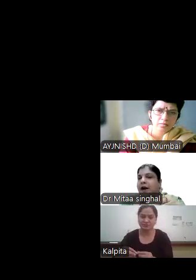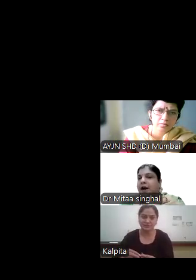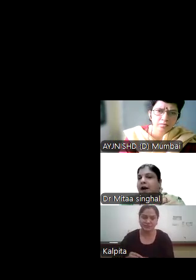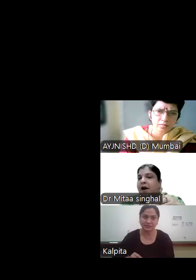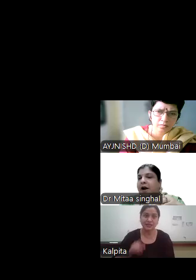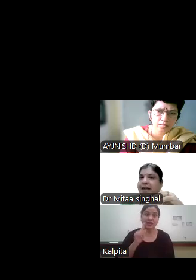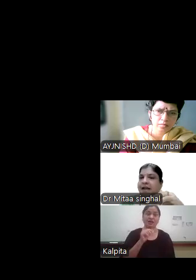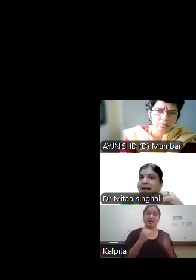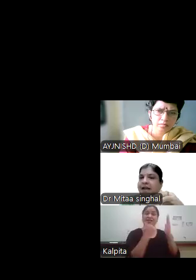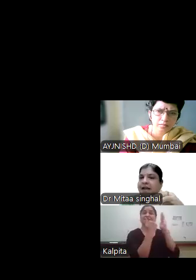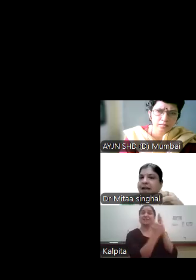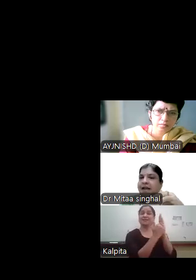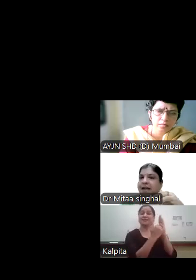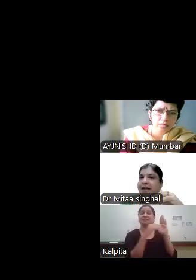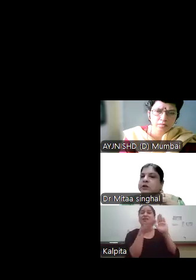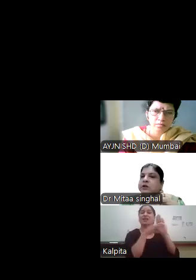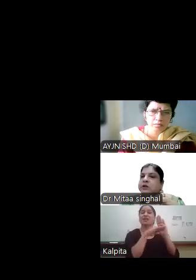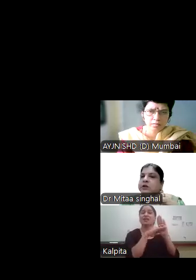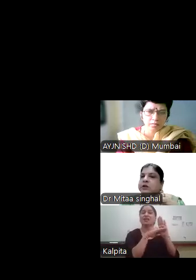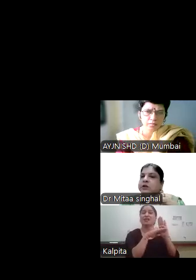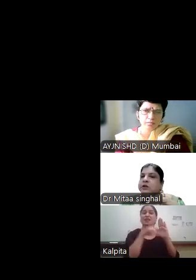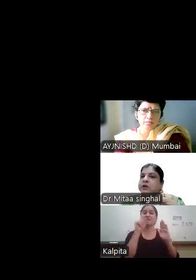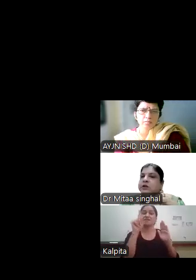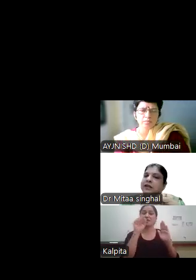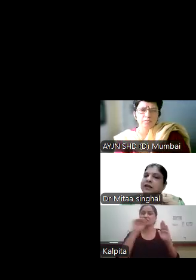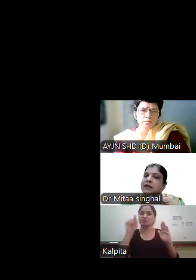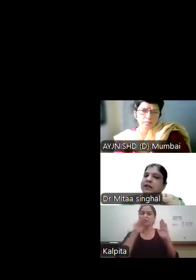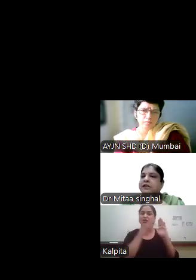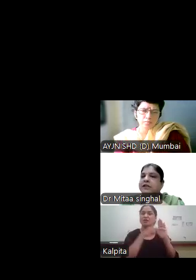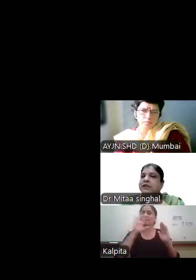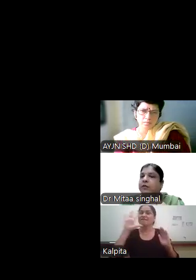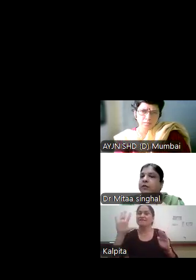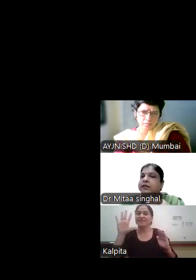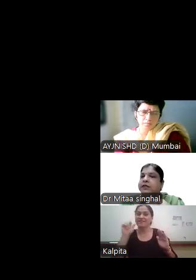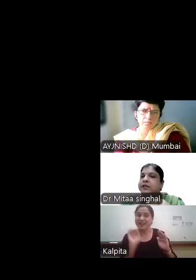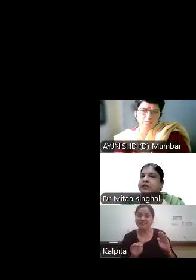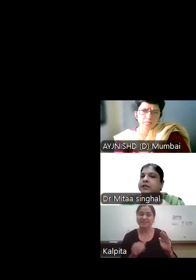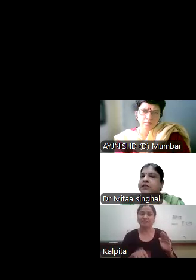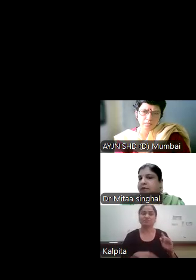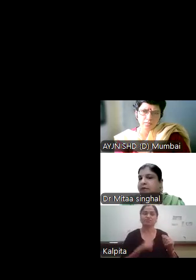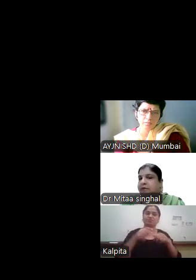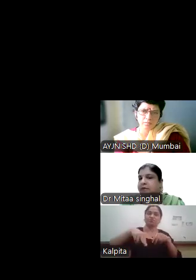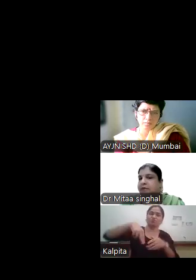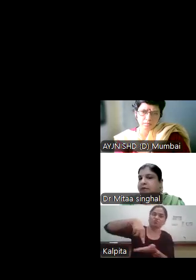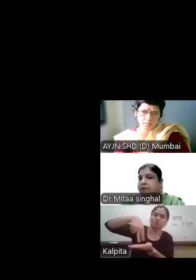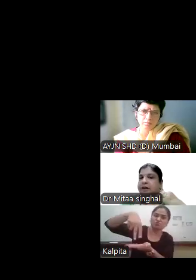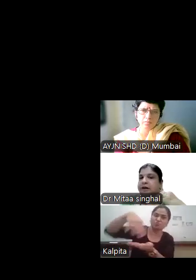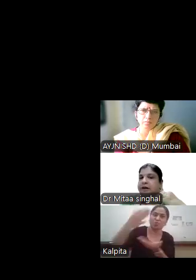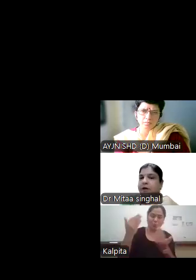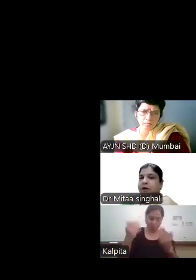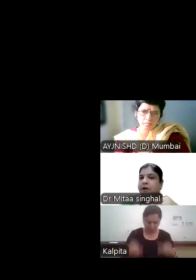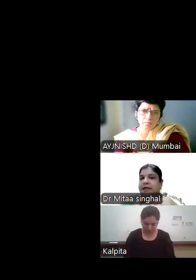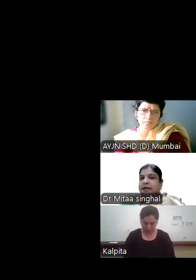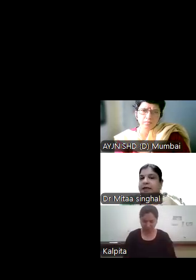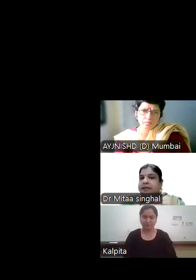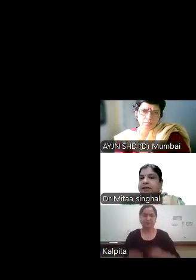to level 5. Level 1 indicates he is able to walk independently, school, outdoors, community, everywhere. He has no problem